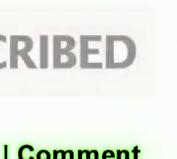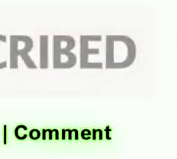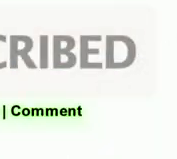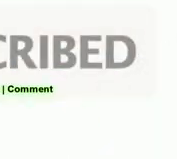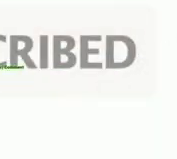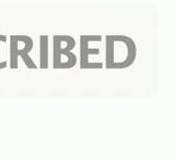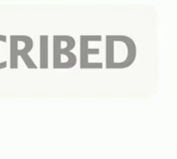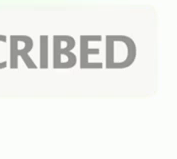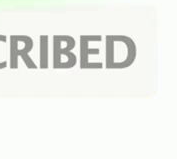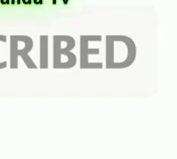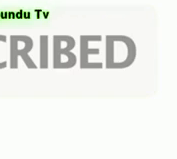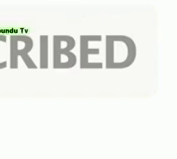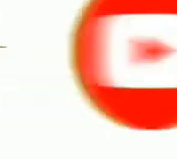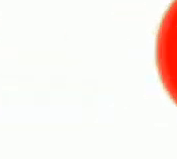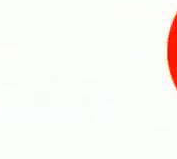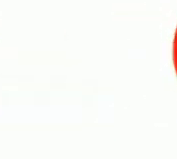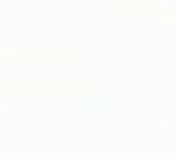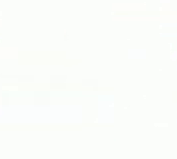exclusive.